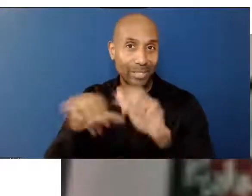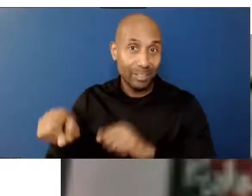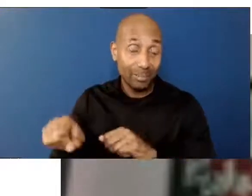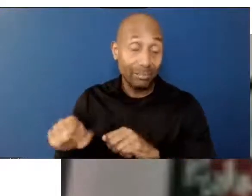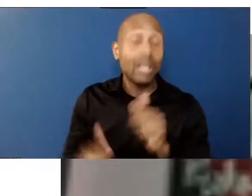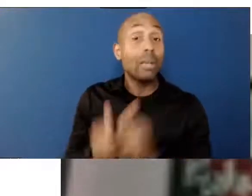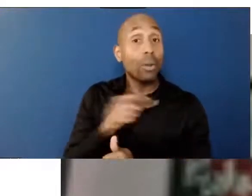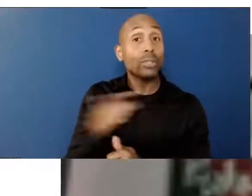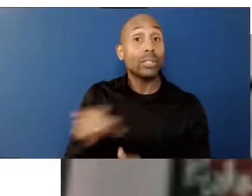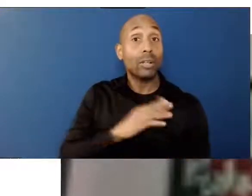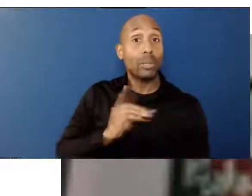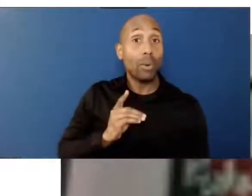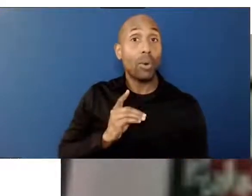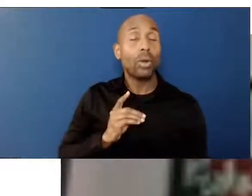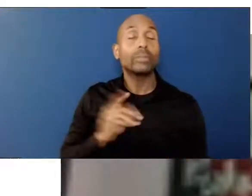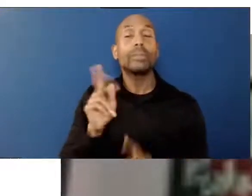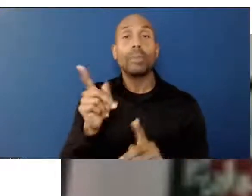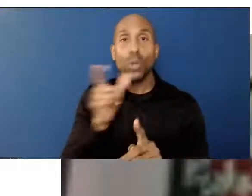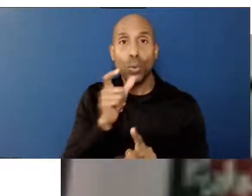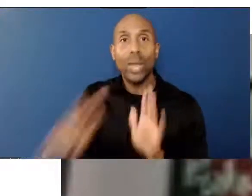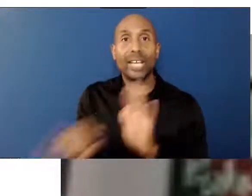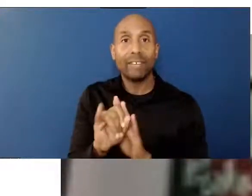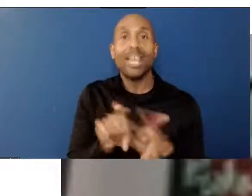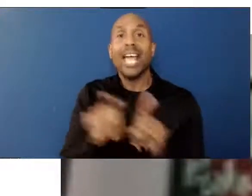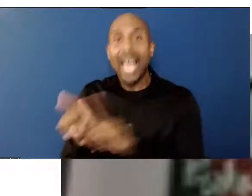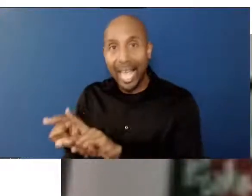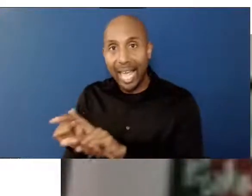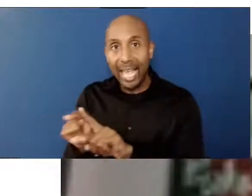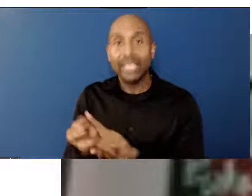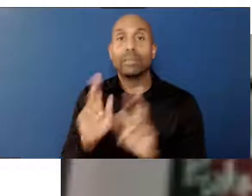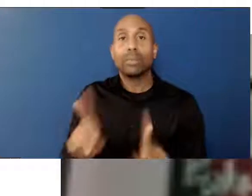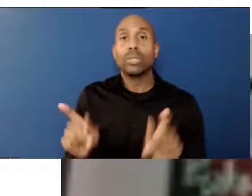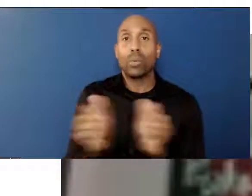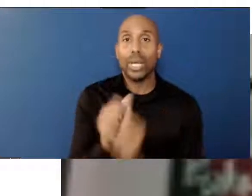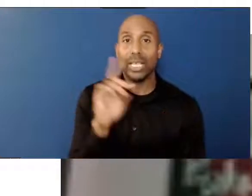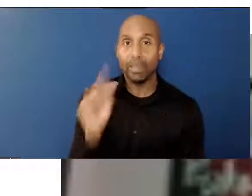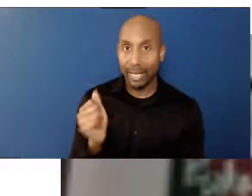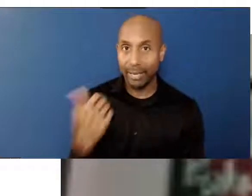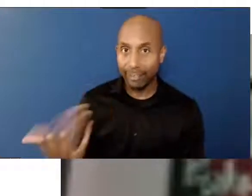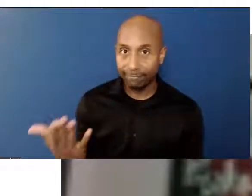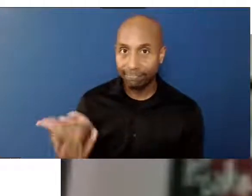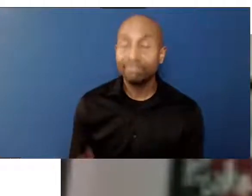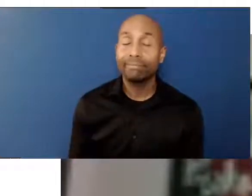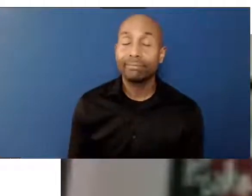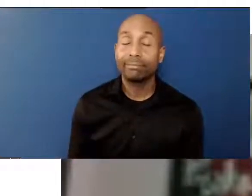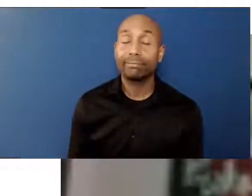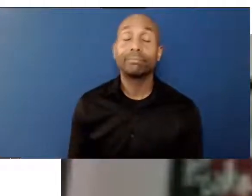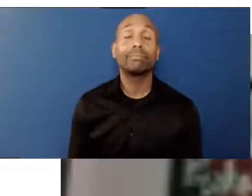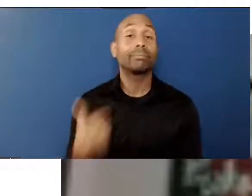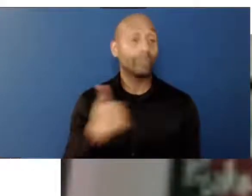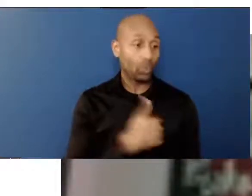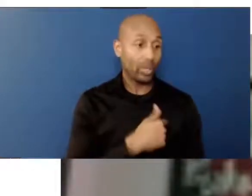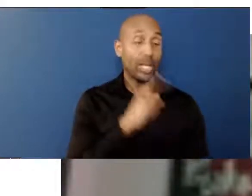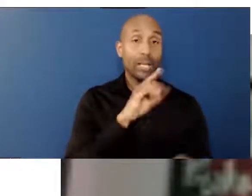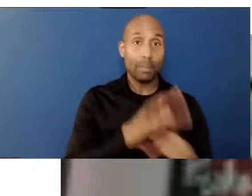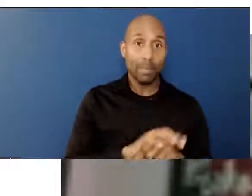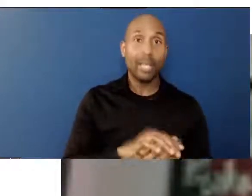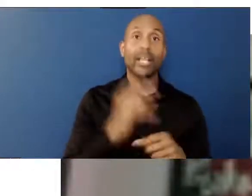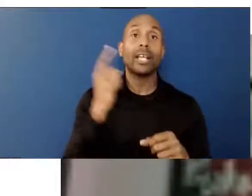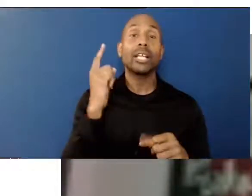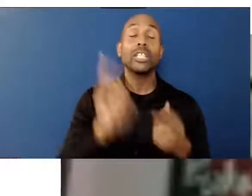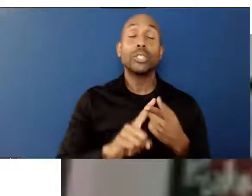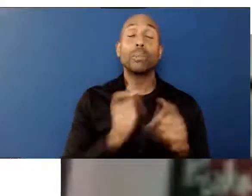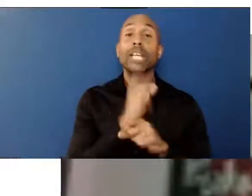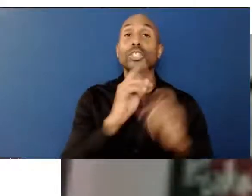having a disability. And we are committed, and the government is committed to diverse representation. This is a